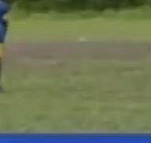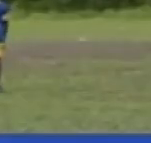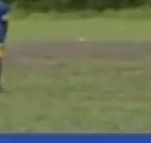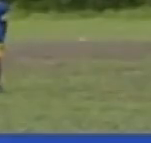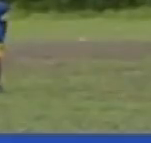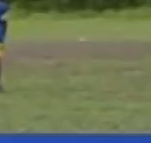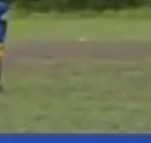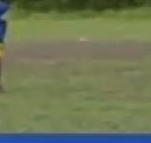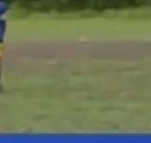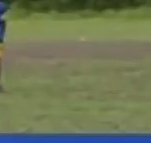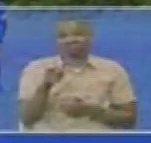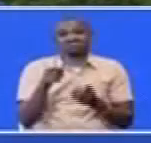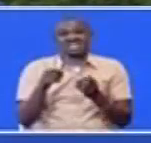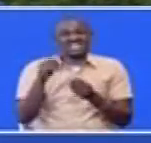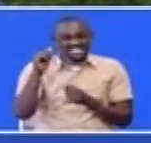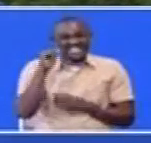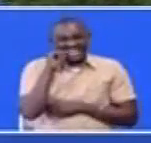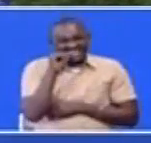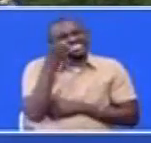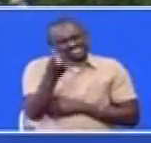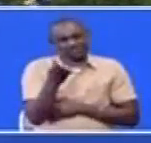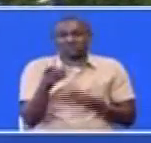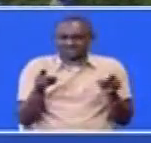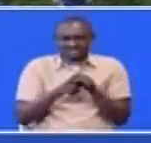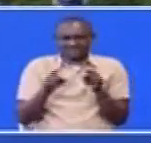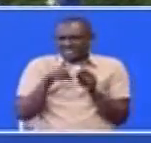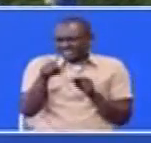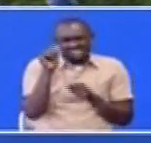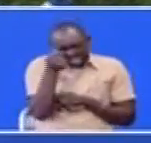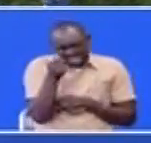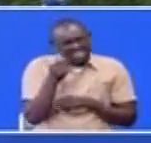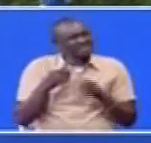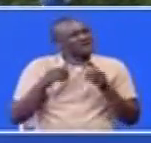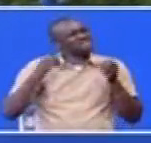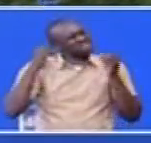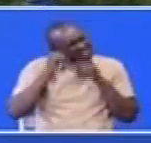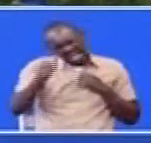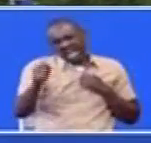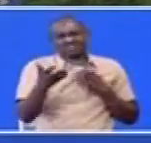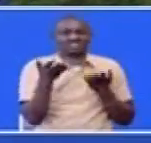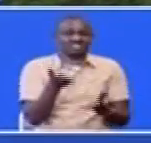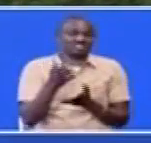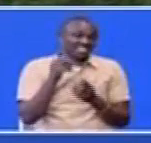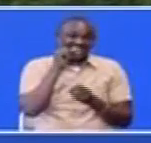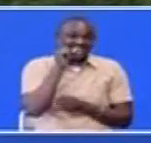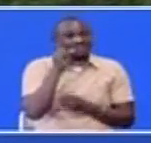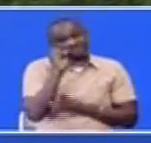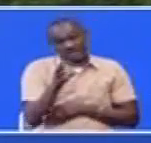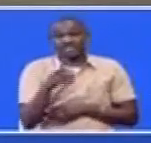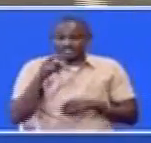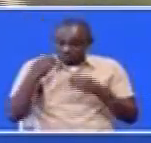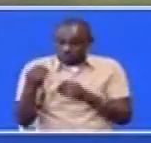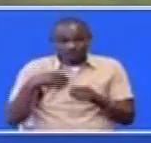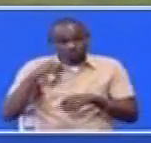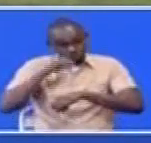The academy structure in England is a million miles away from this, you know. At Brentford, we have boys that go to the school, and the football